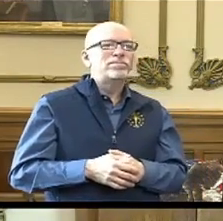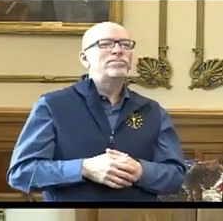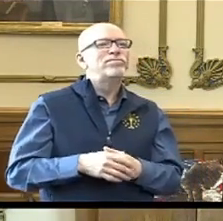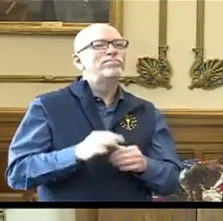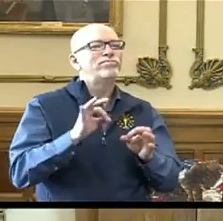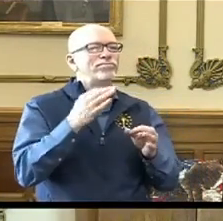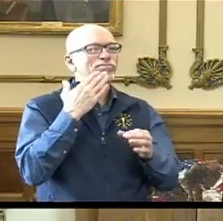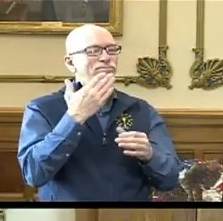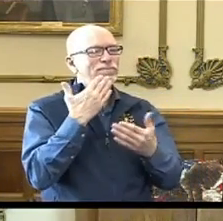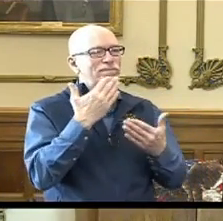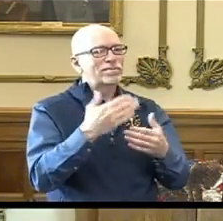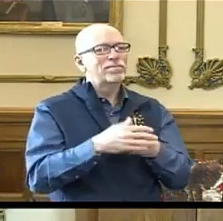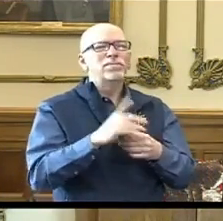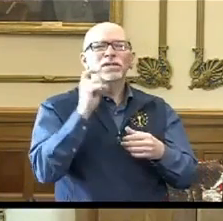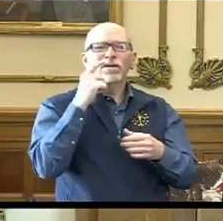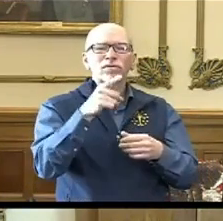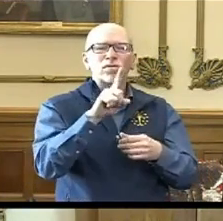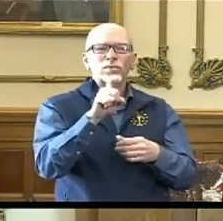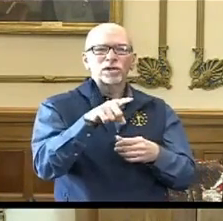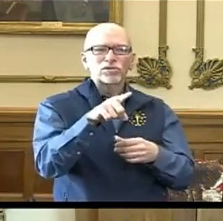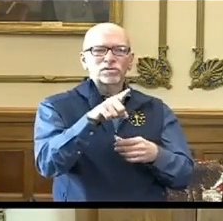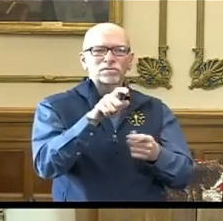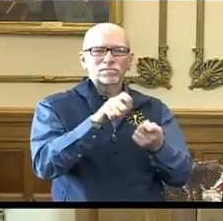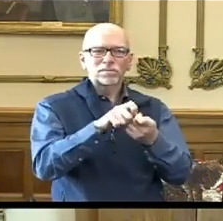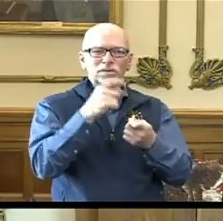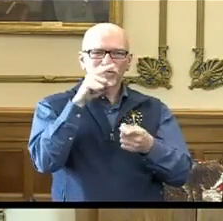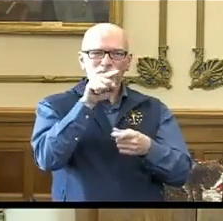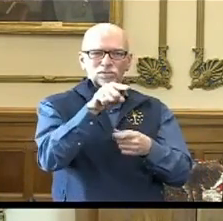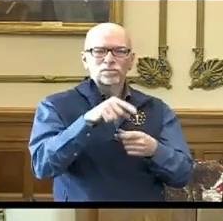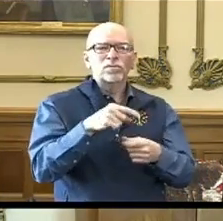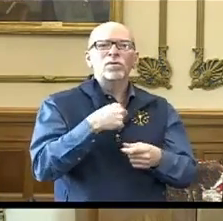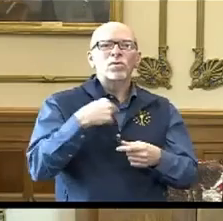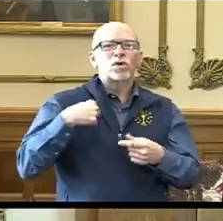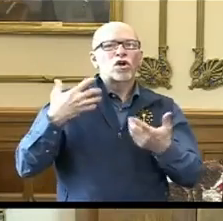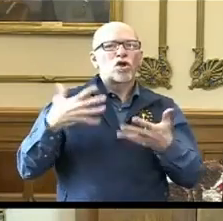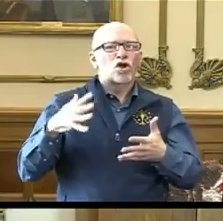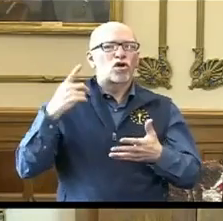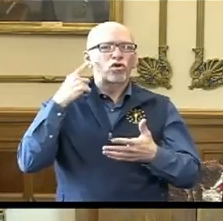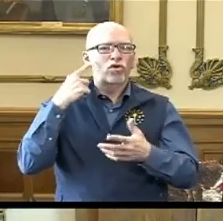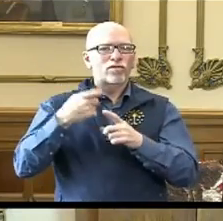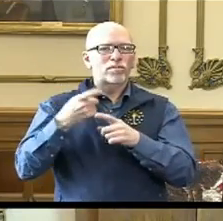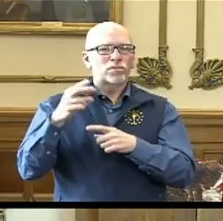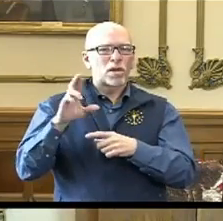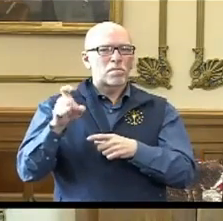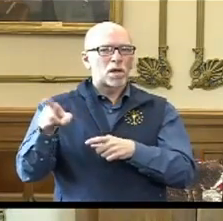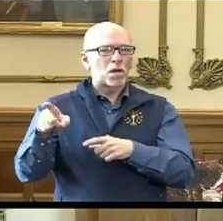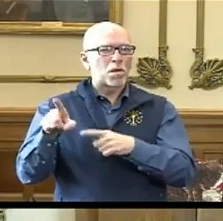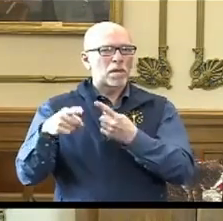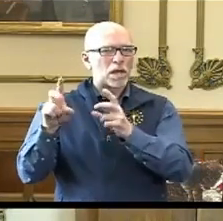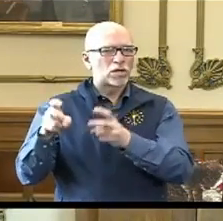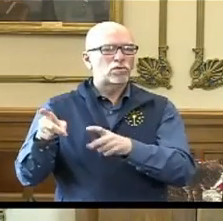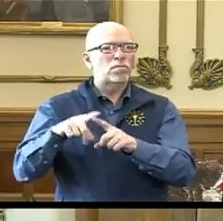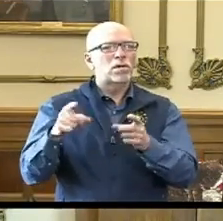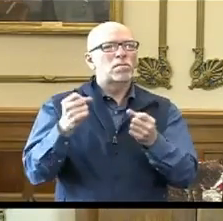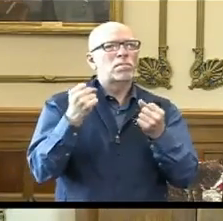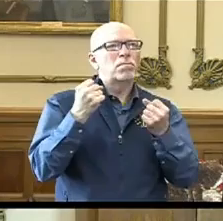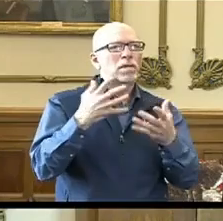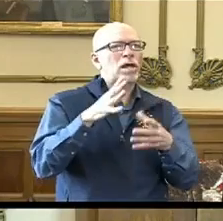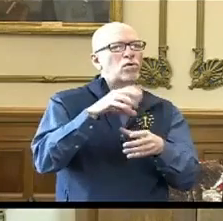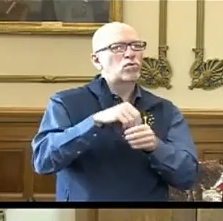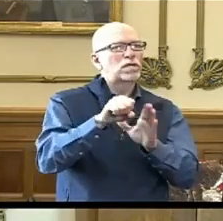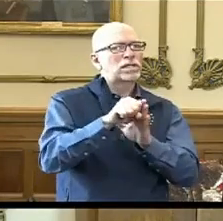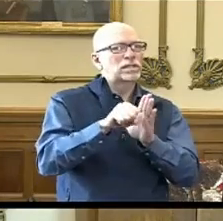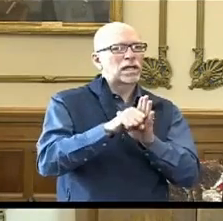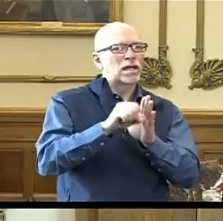Doing well, thank you. Governor, this question is specifically for you. We've already heard from Dr. Box on this issue, but many, including